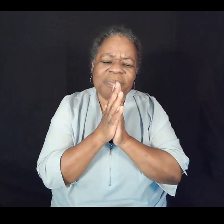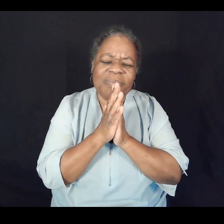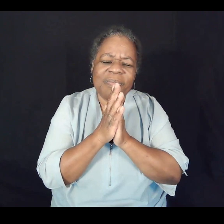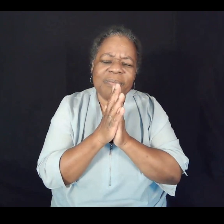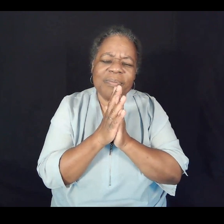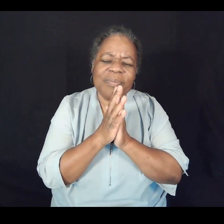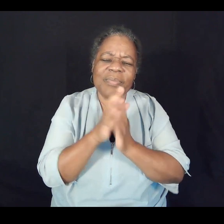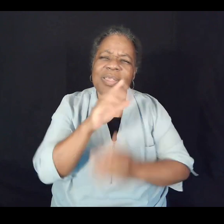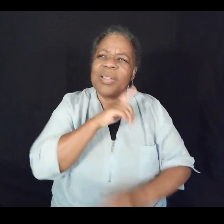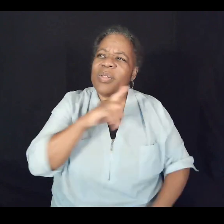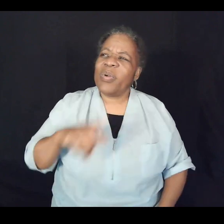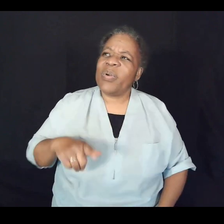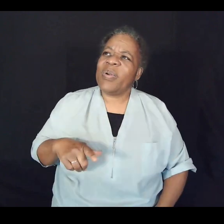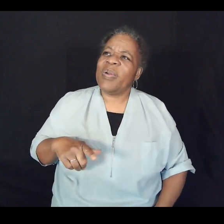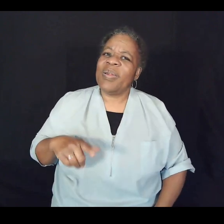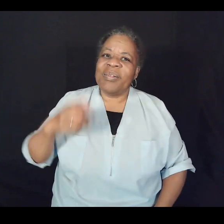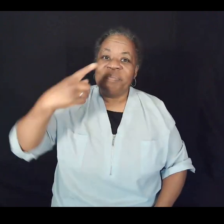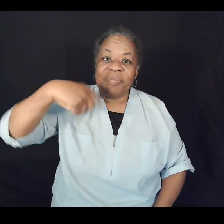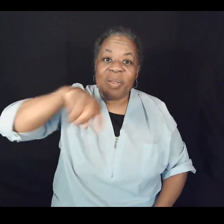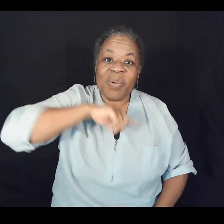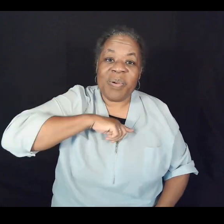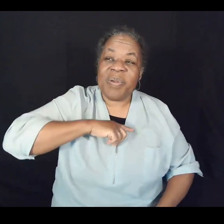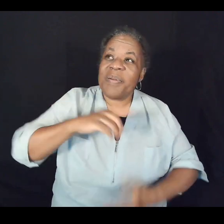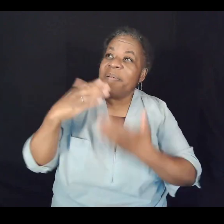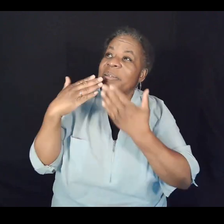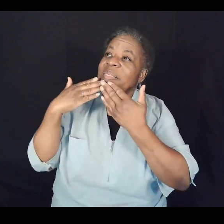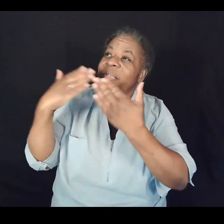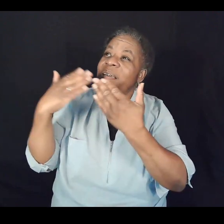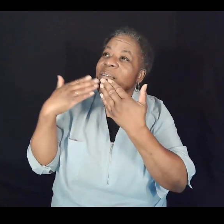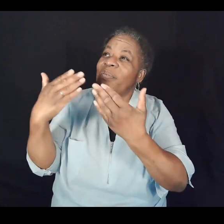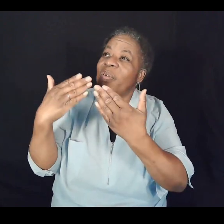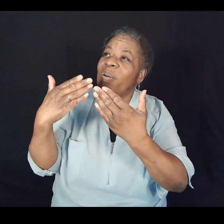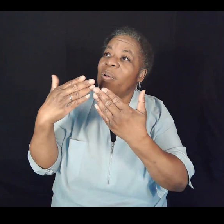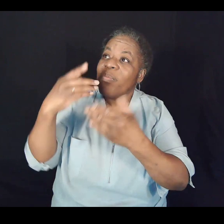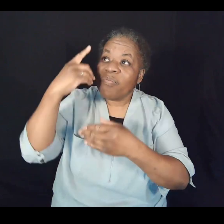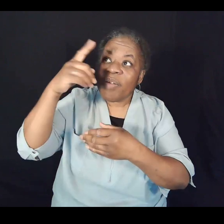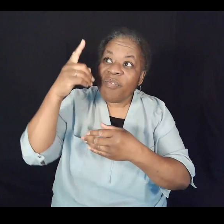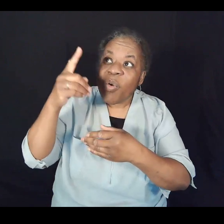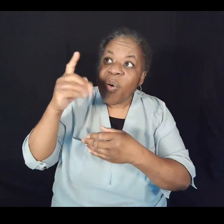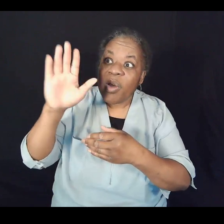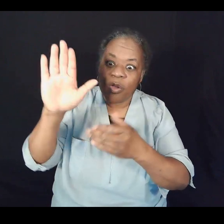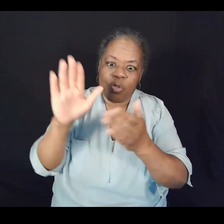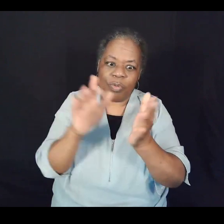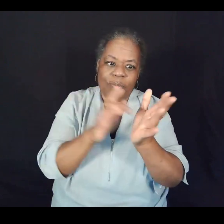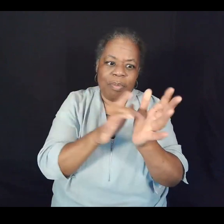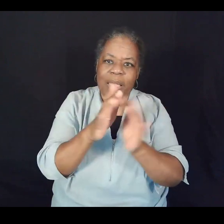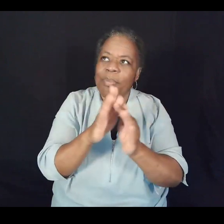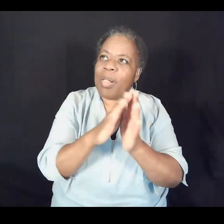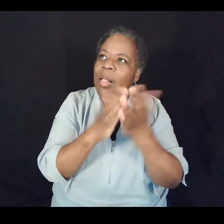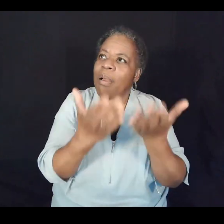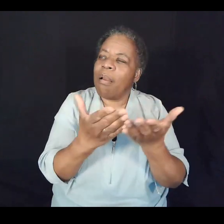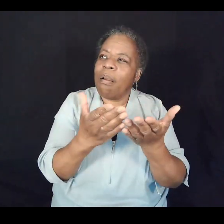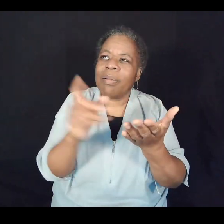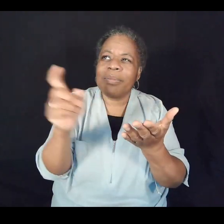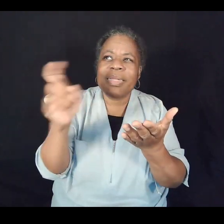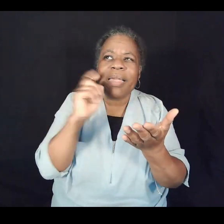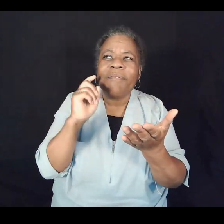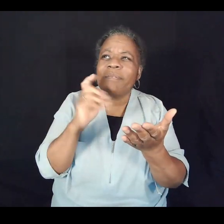Lord, we are so thankful for the gift of your word. We're thankful for this beautiful passage of